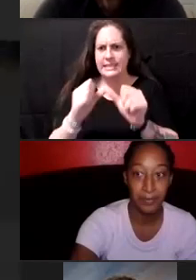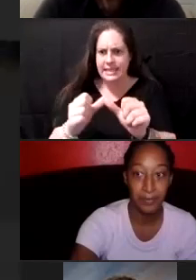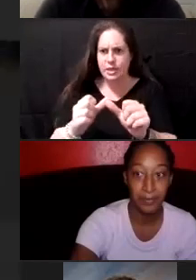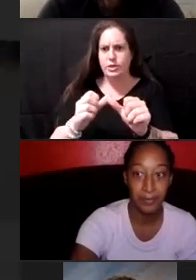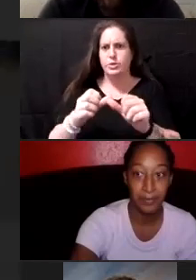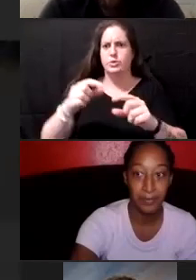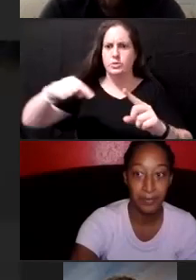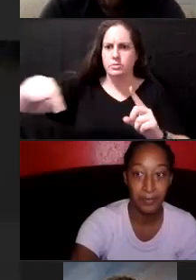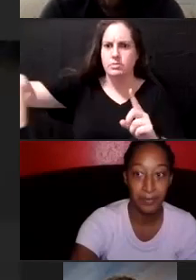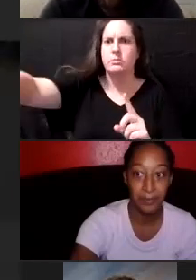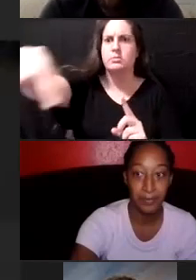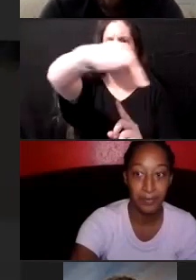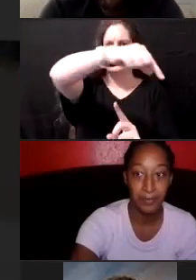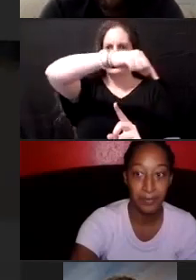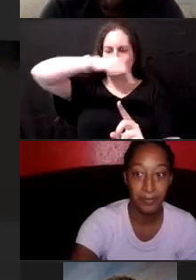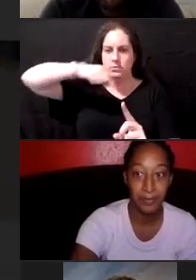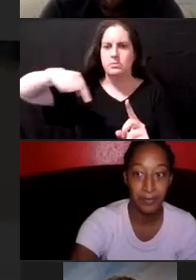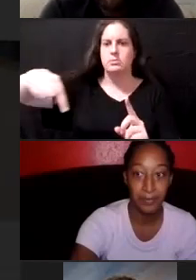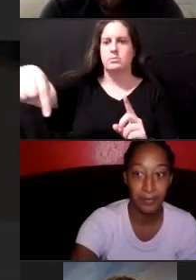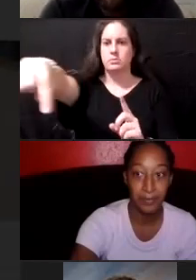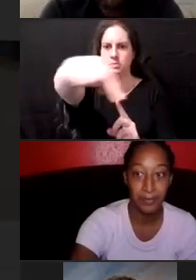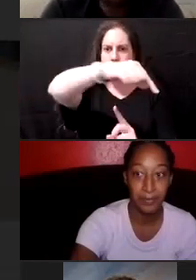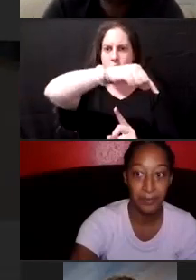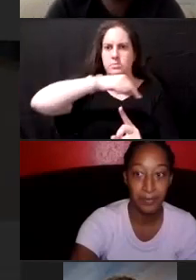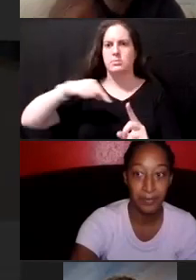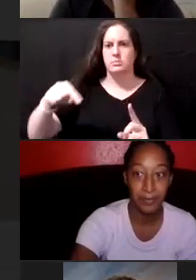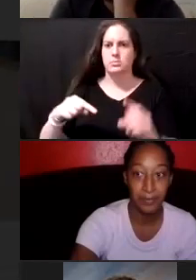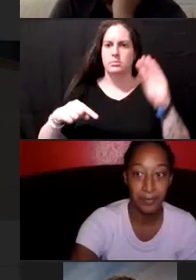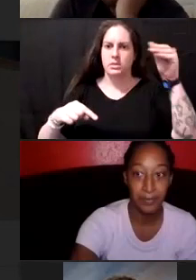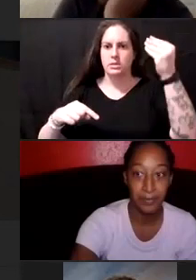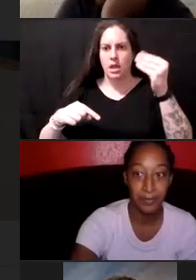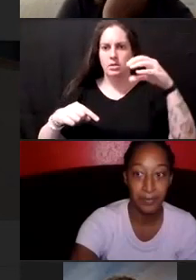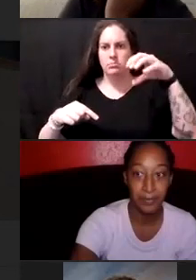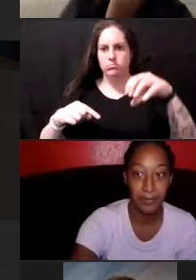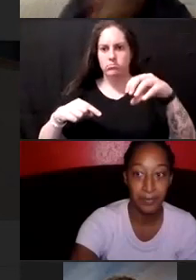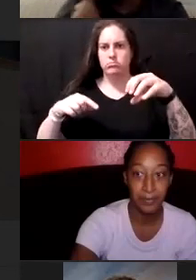that gravitational attraction doesn't win out.